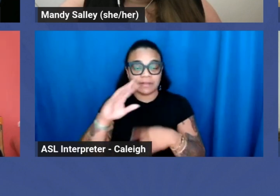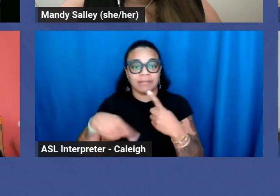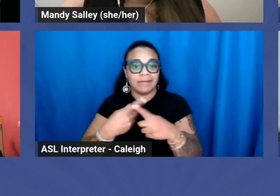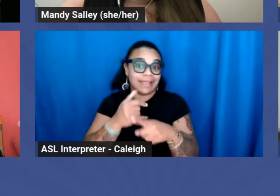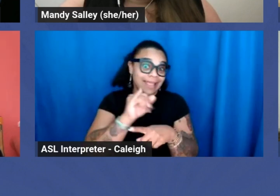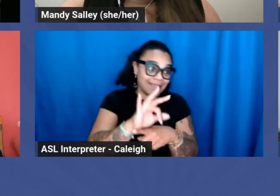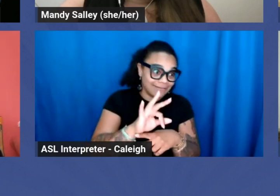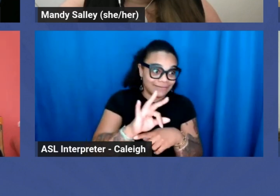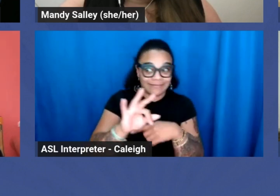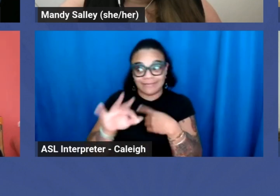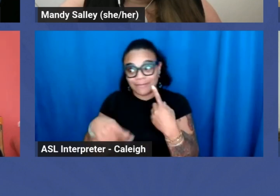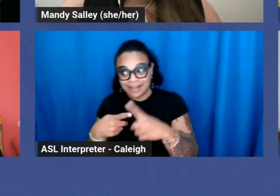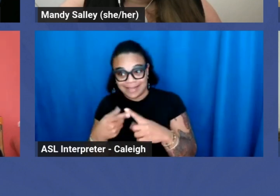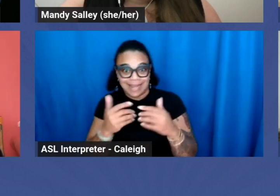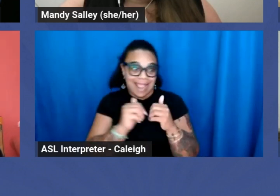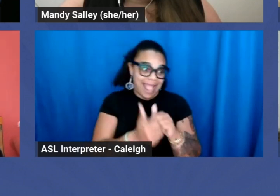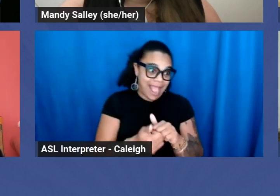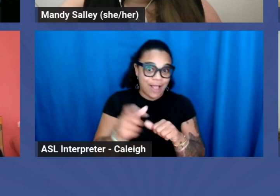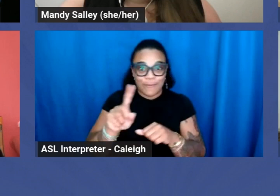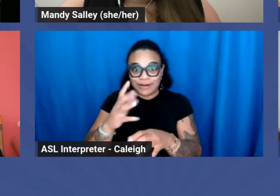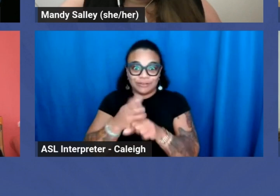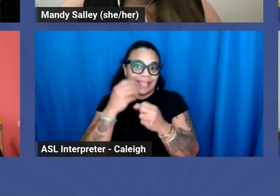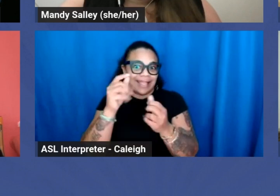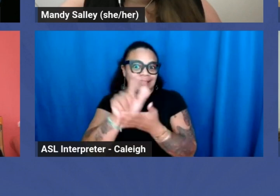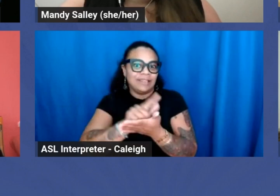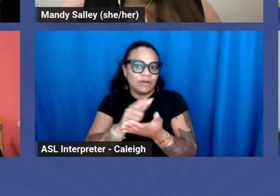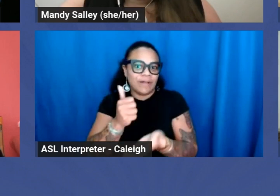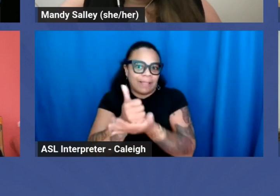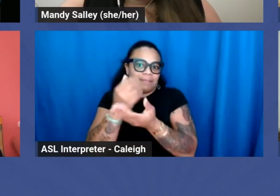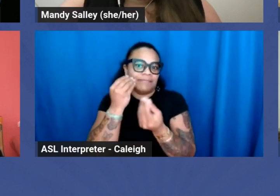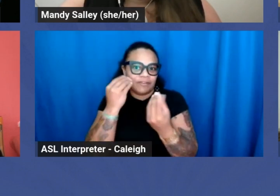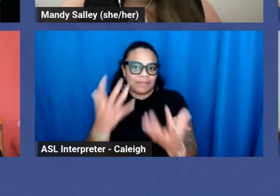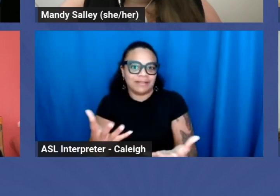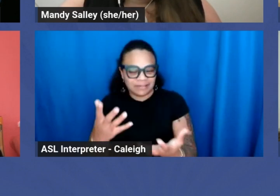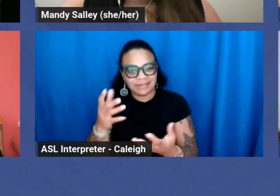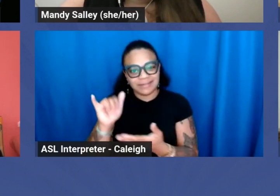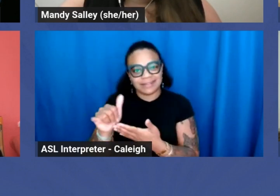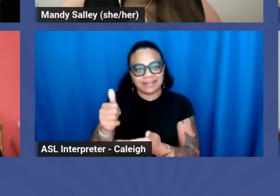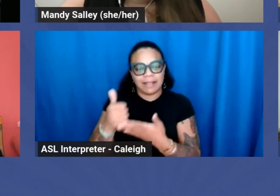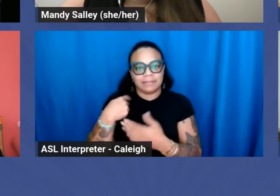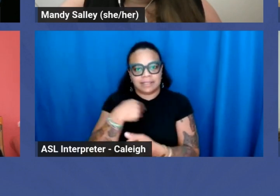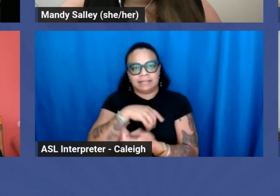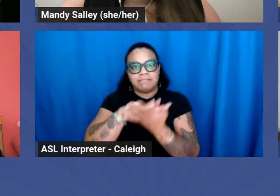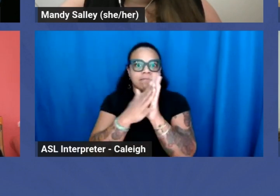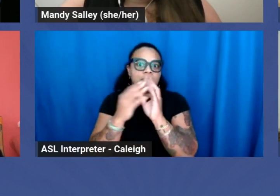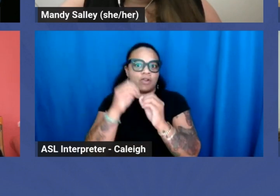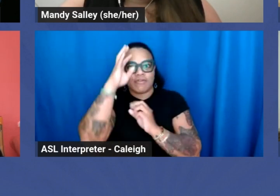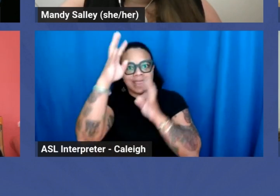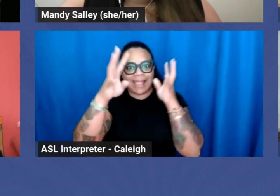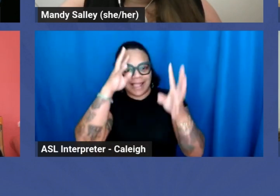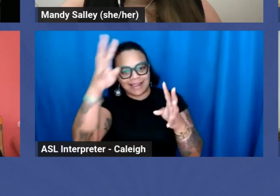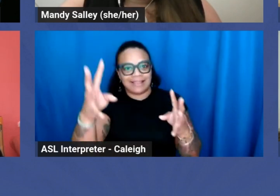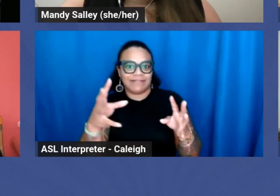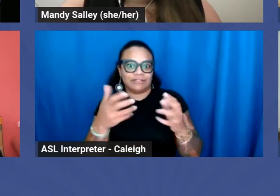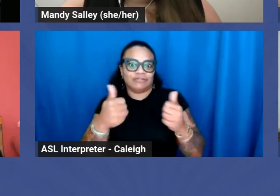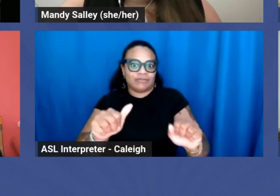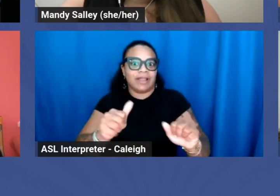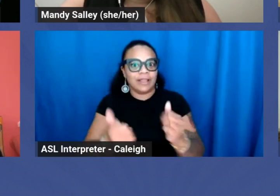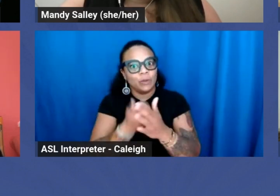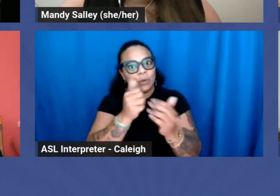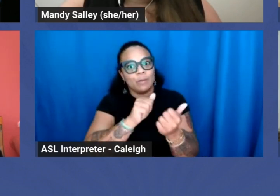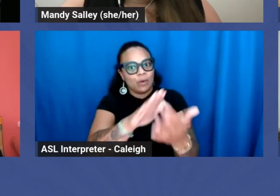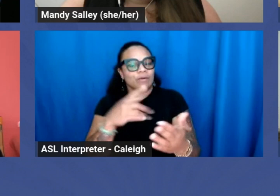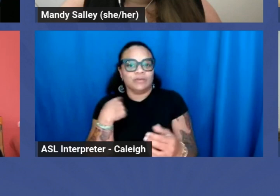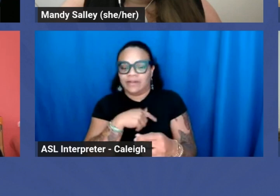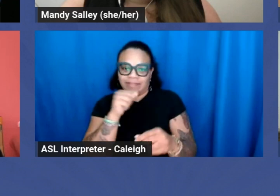and where to get legal help and information. So it made us be more creative and come together in ways that maybe we hadn't before, and also branch